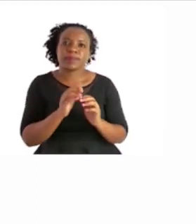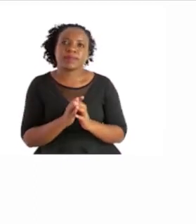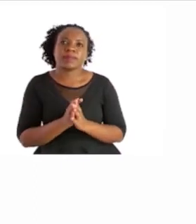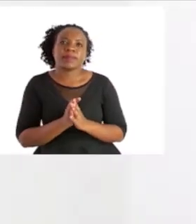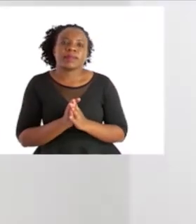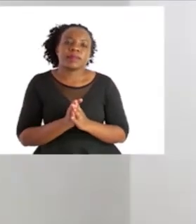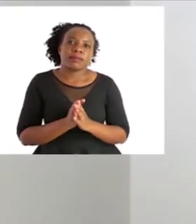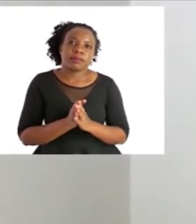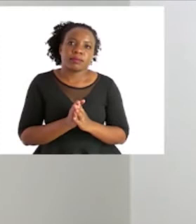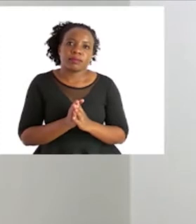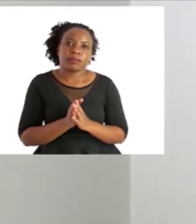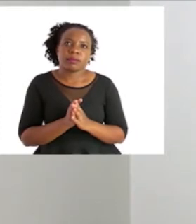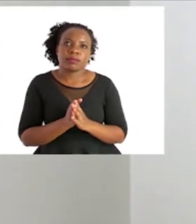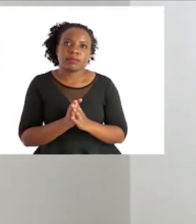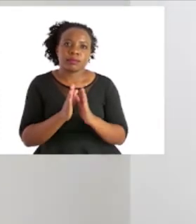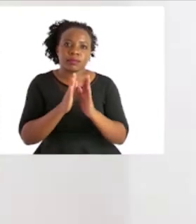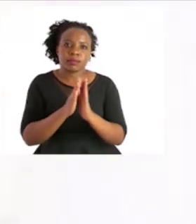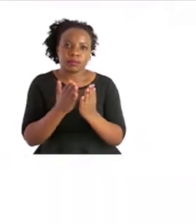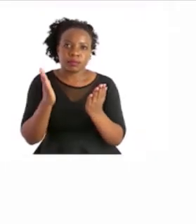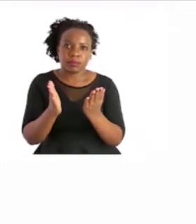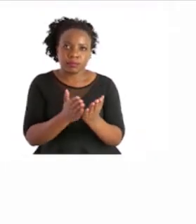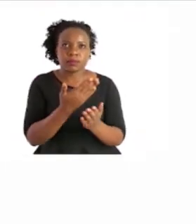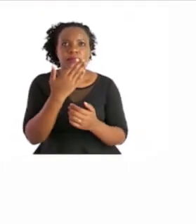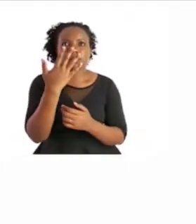Right, let us turn to page 5.